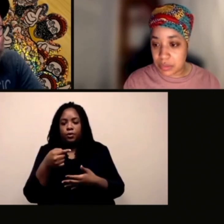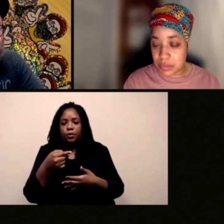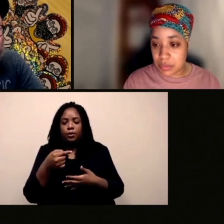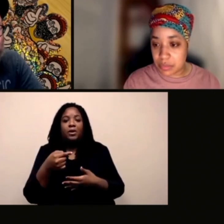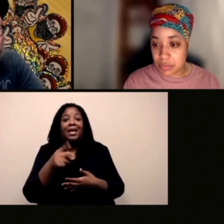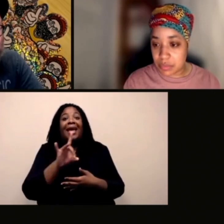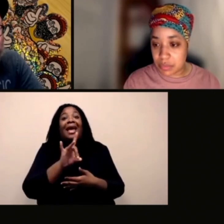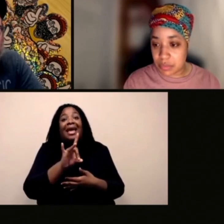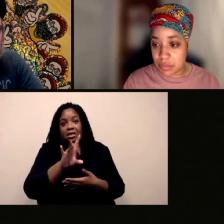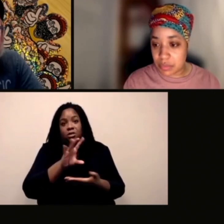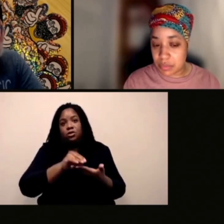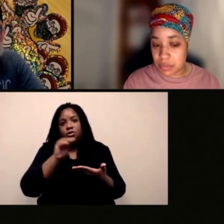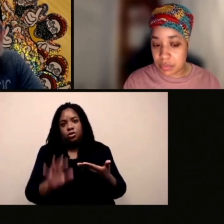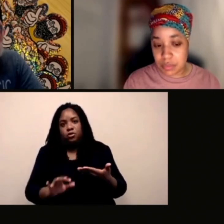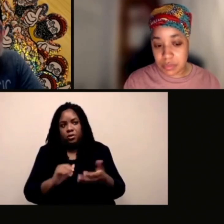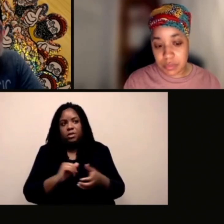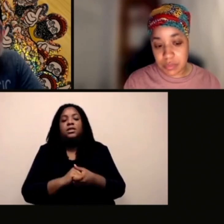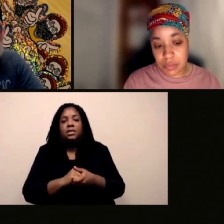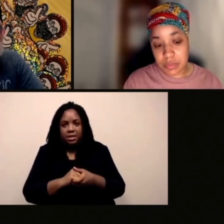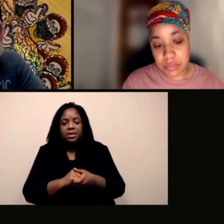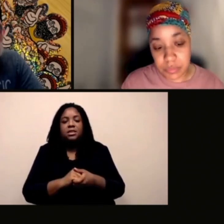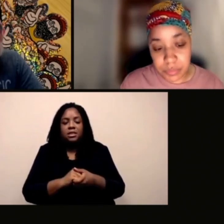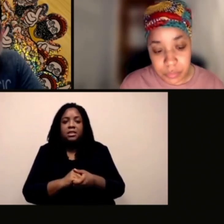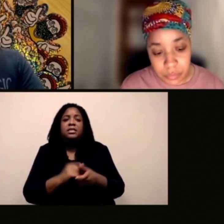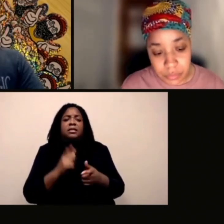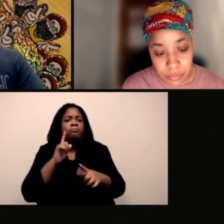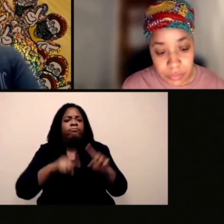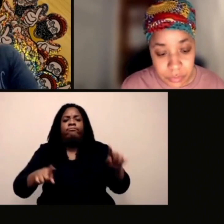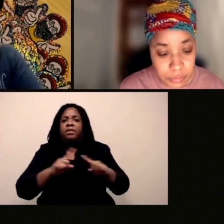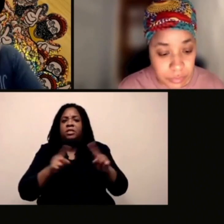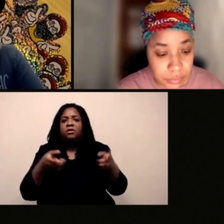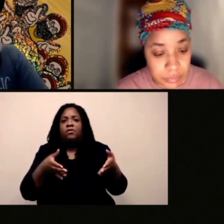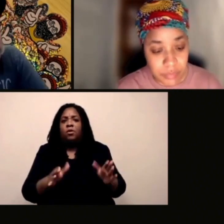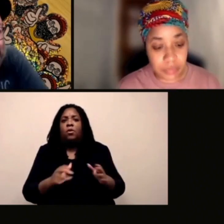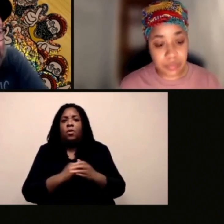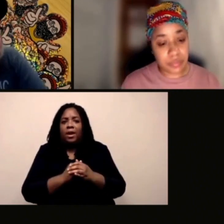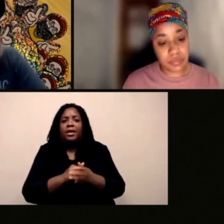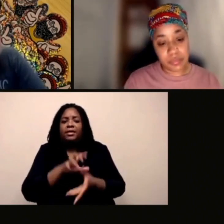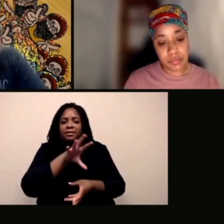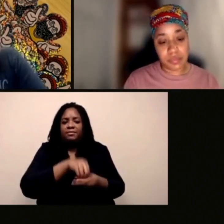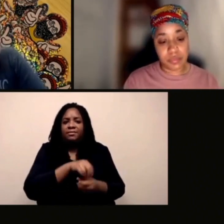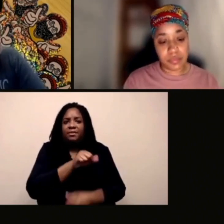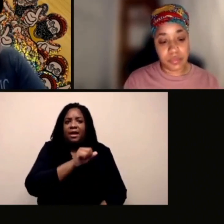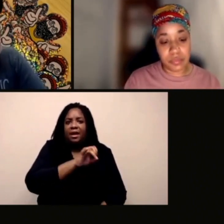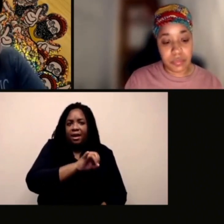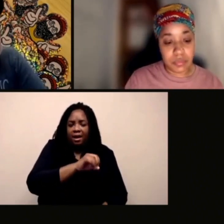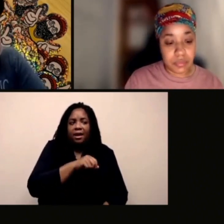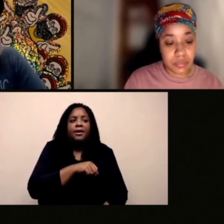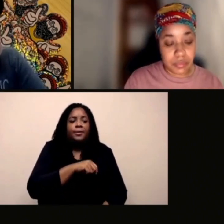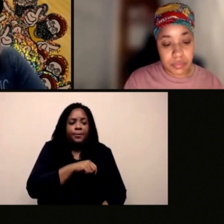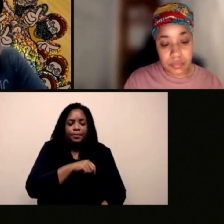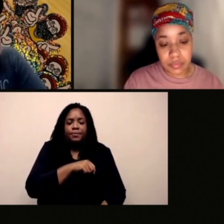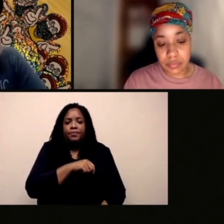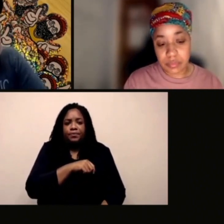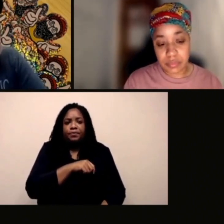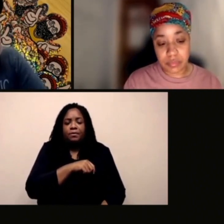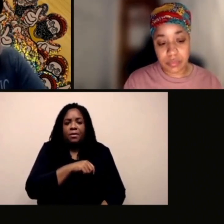8 students in a variety of ways, bringing in AI, and just